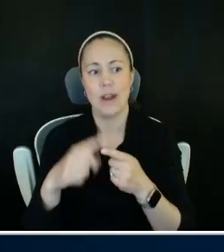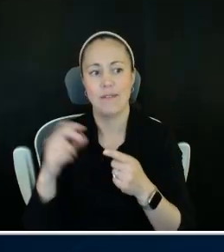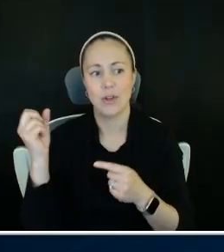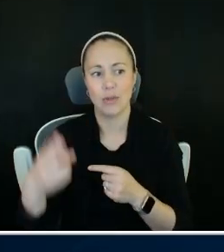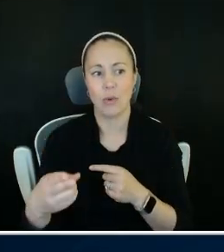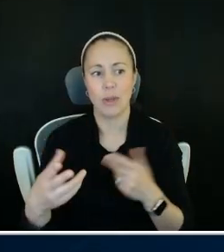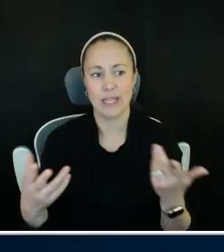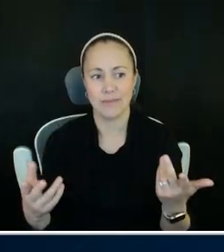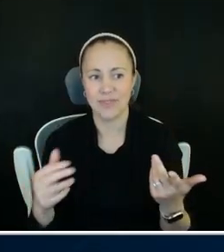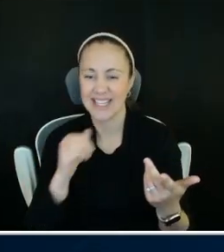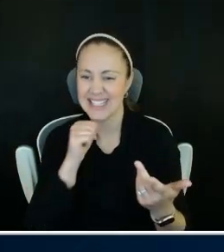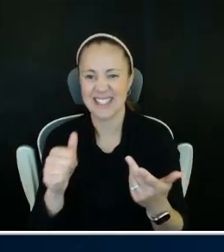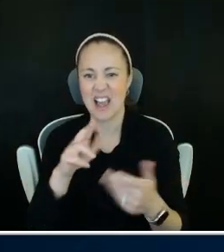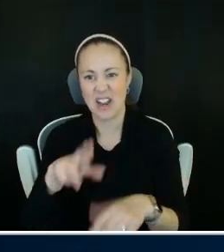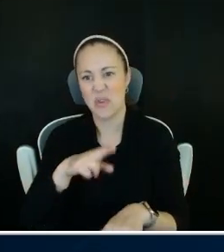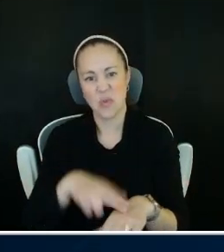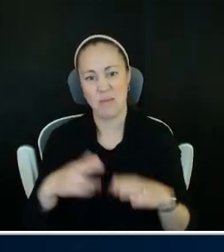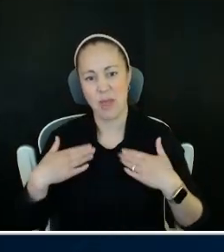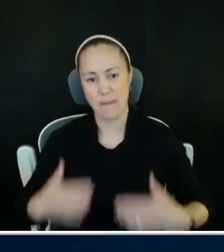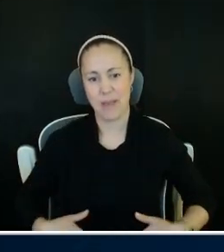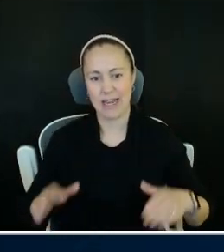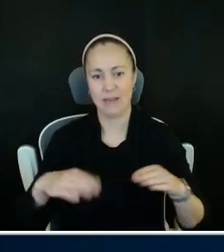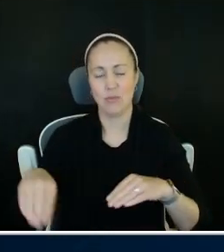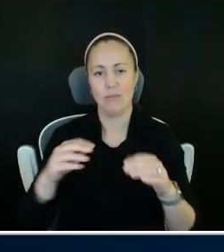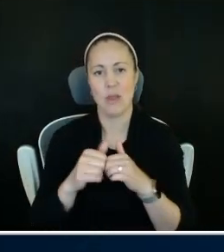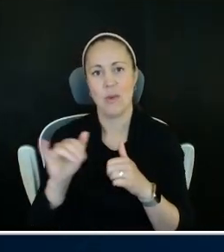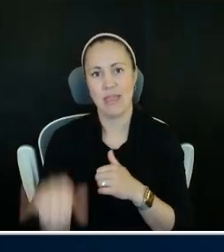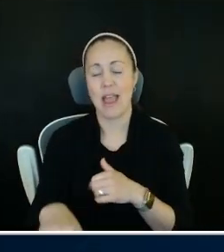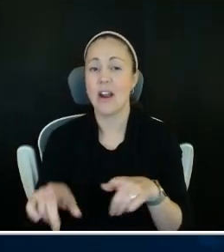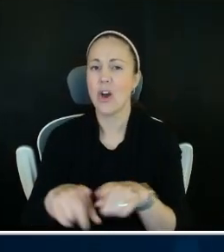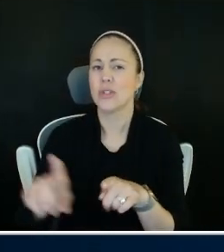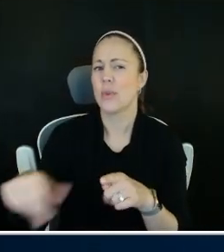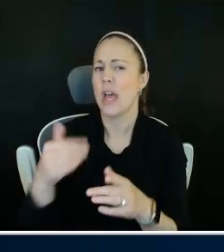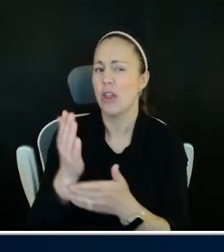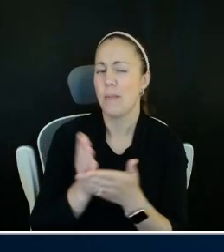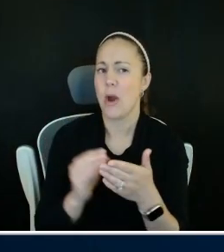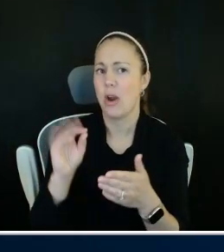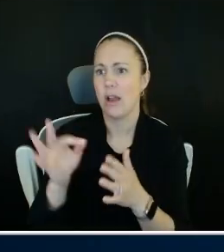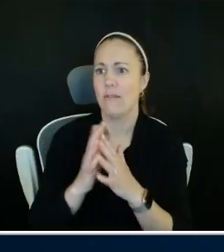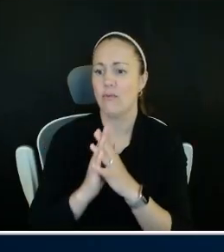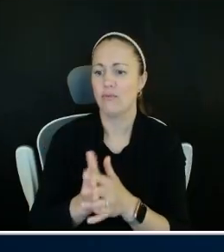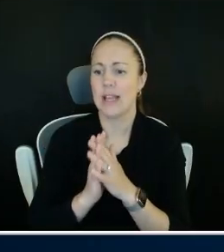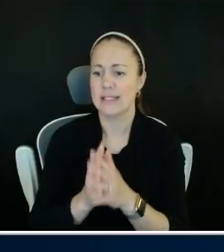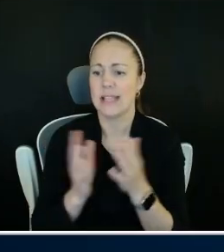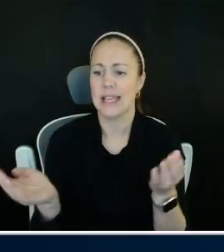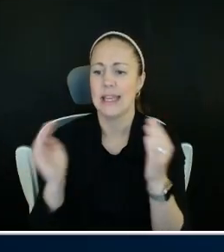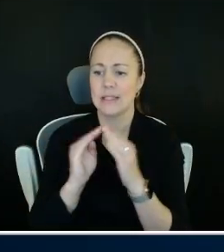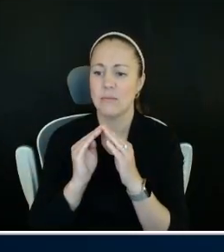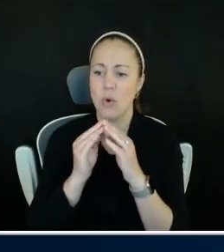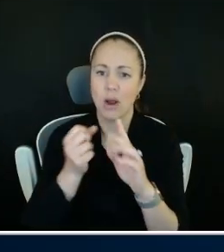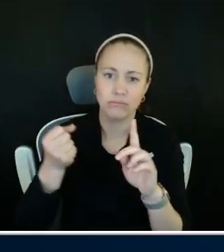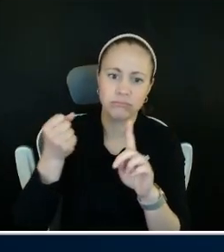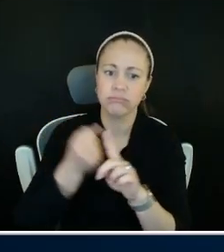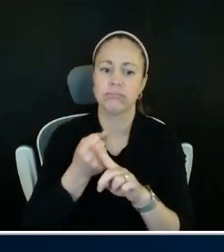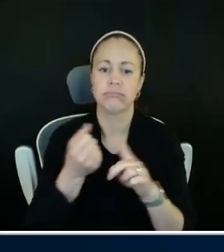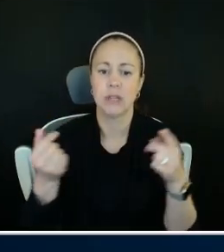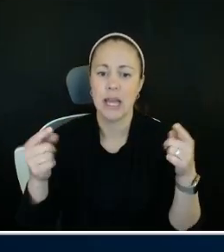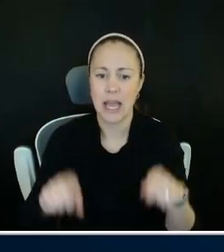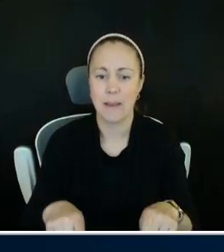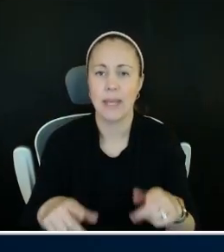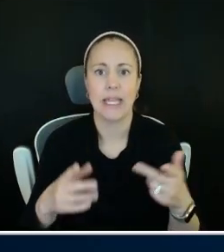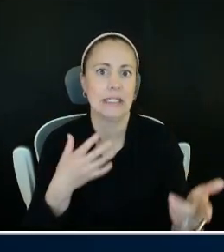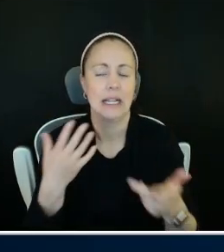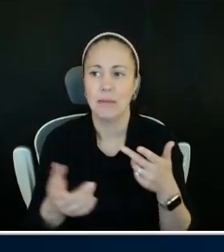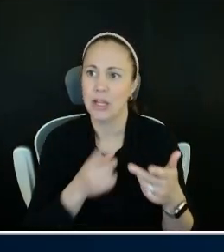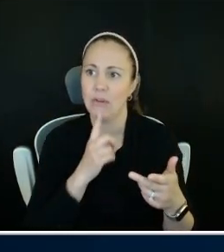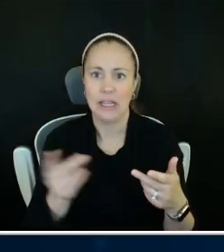thing. And the other thing in wrestling, I think in wrestling it's more traumatic than it is anything else.